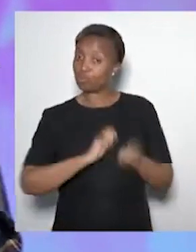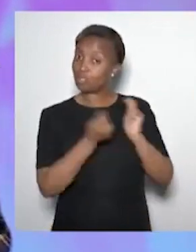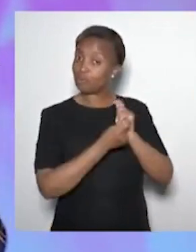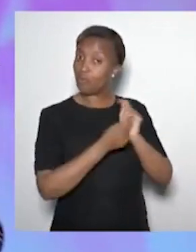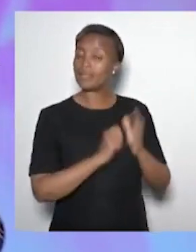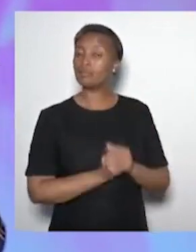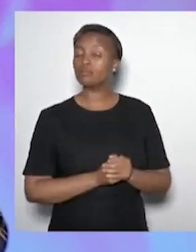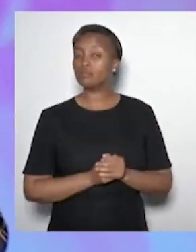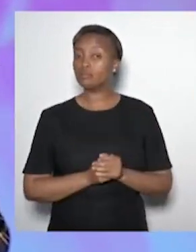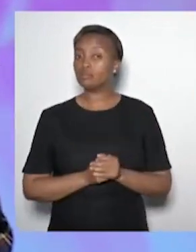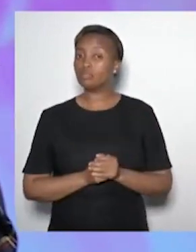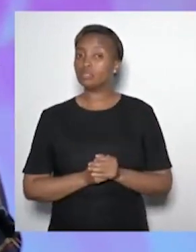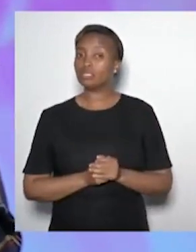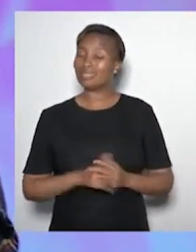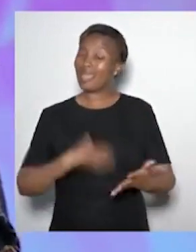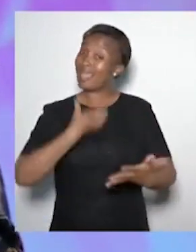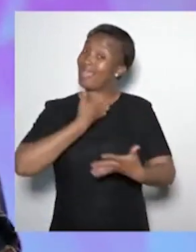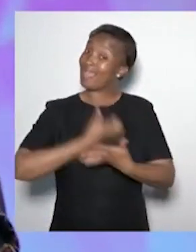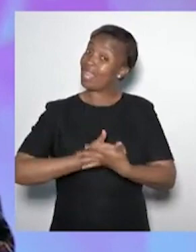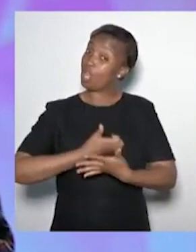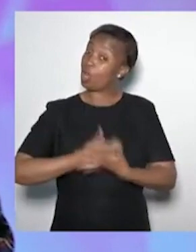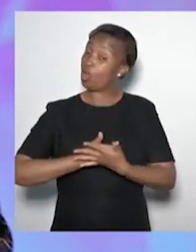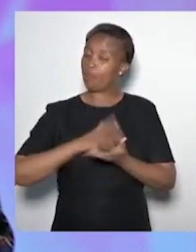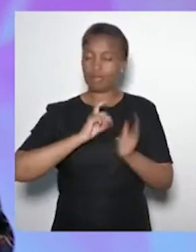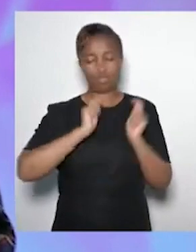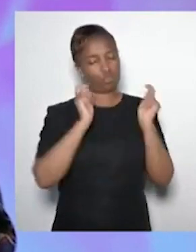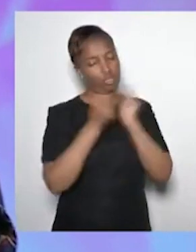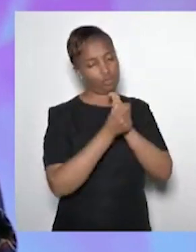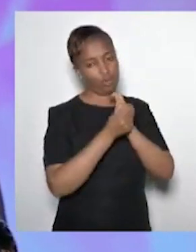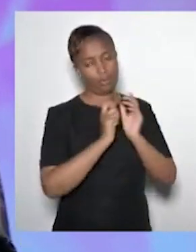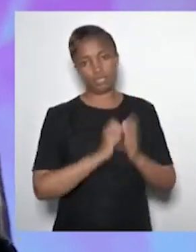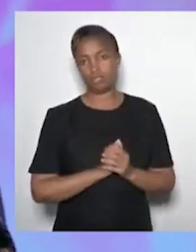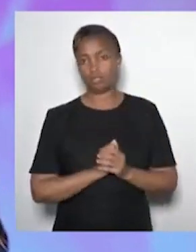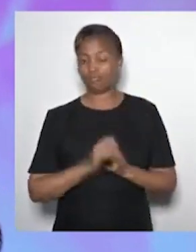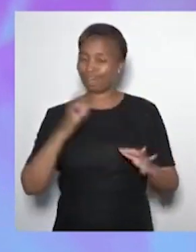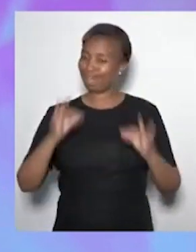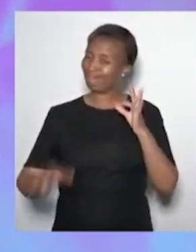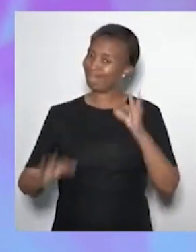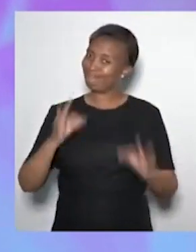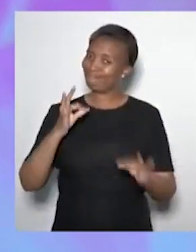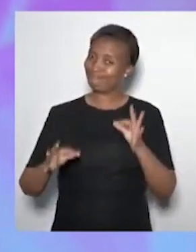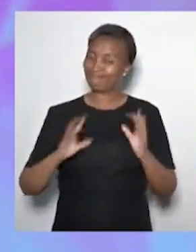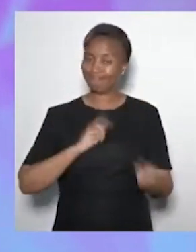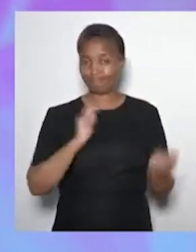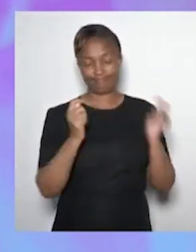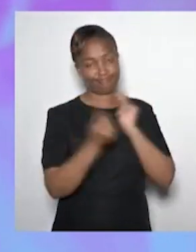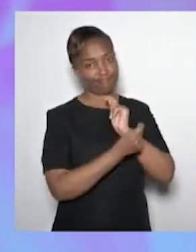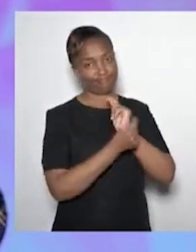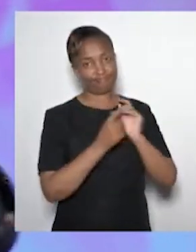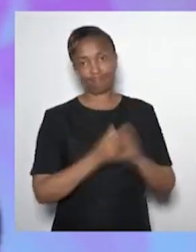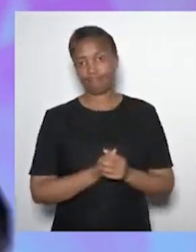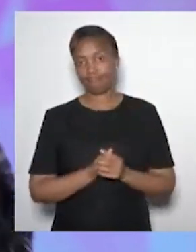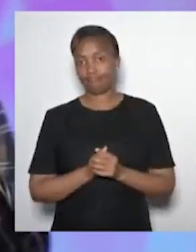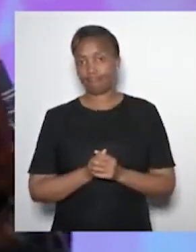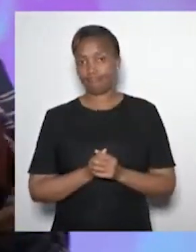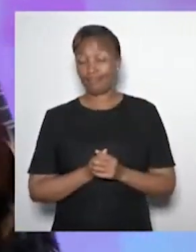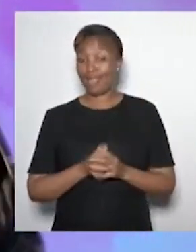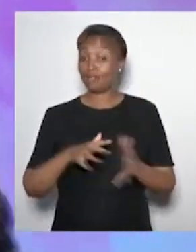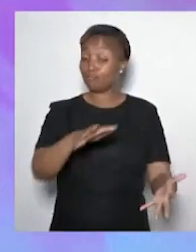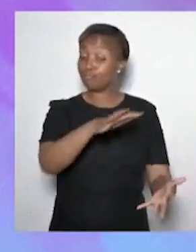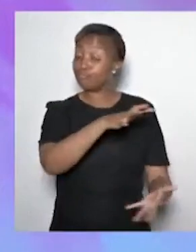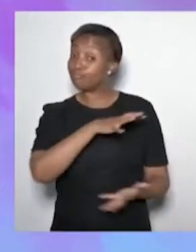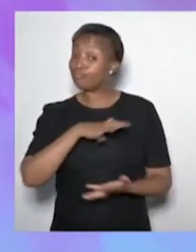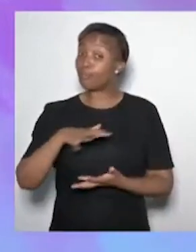transformation, economic transformation, political transformation,